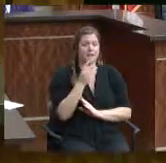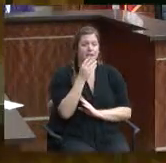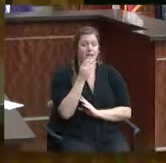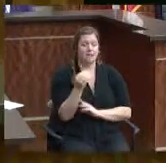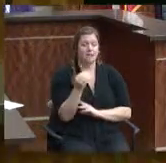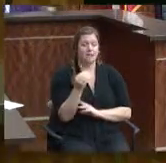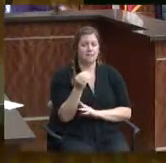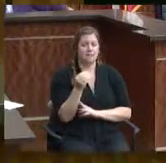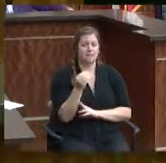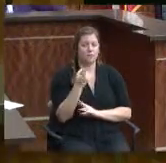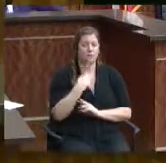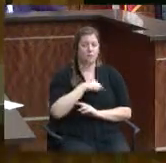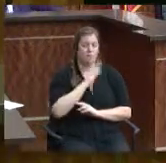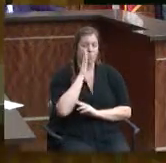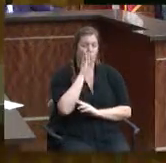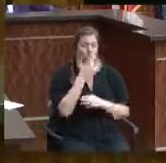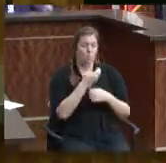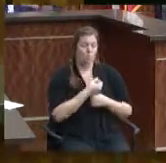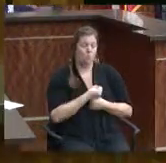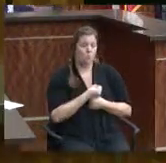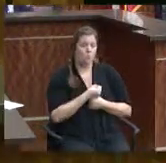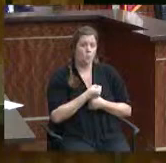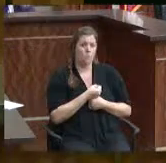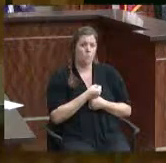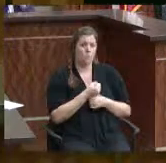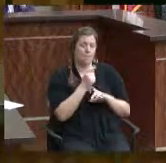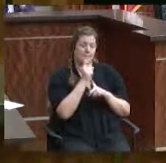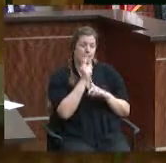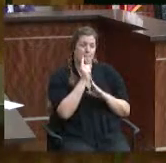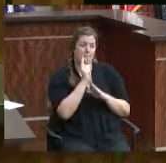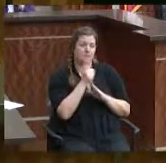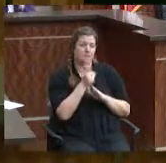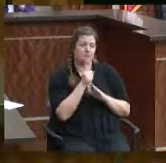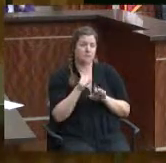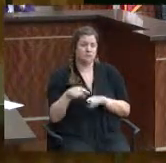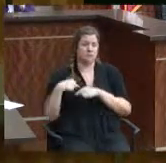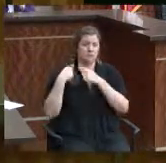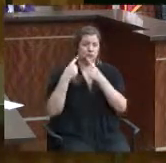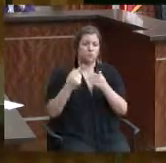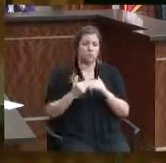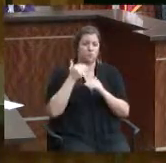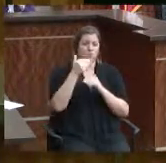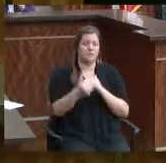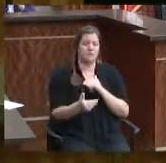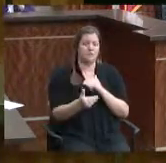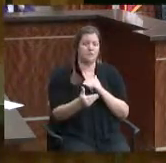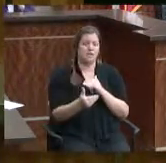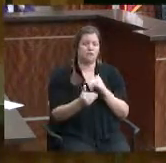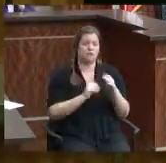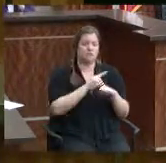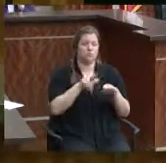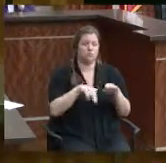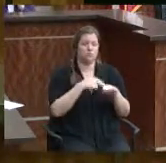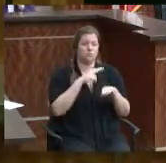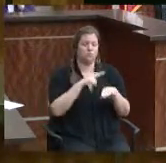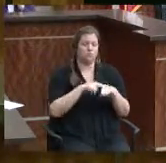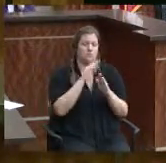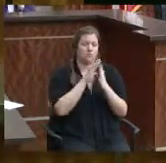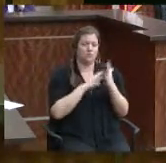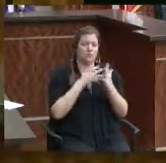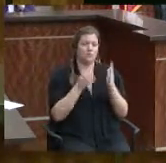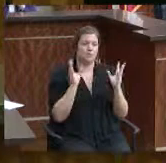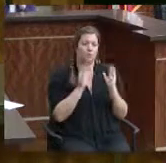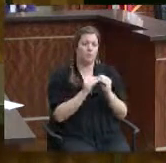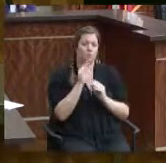and we will hold those minutes until our next regularly scheduled meeting,